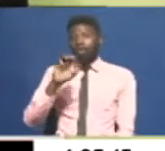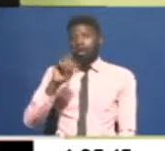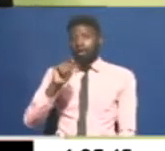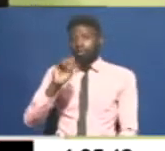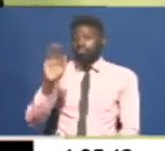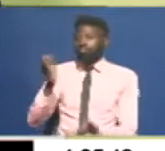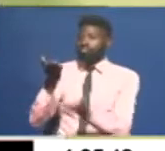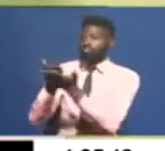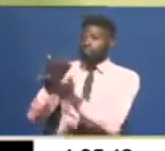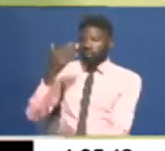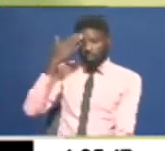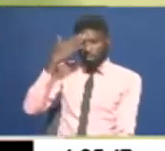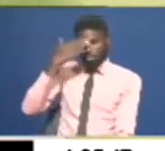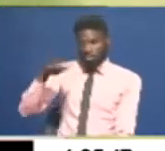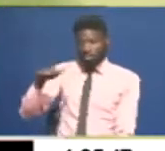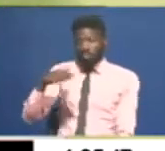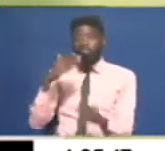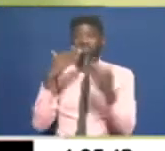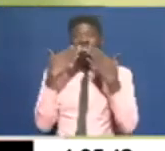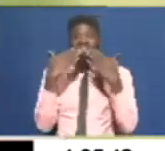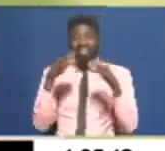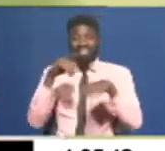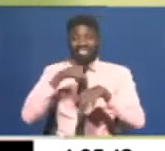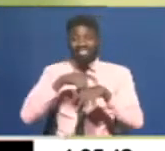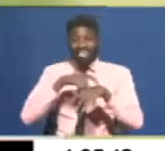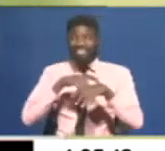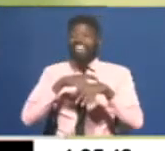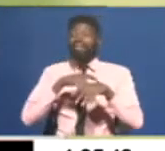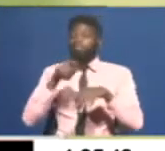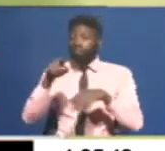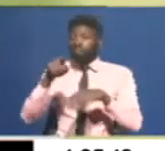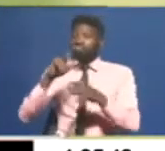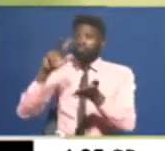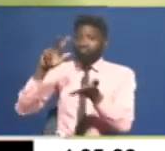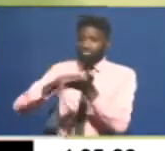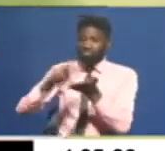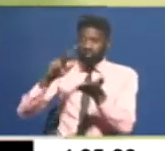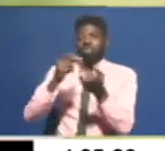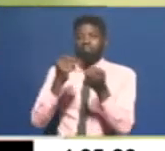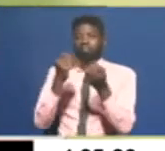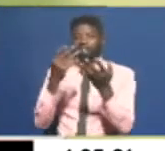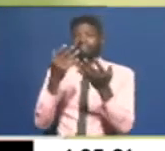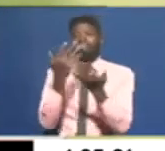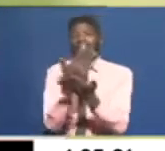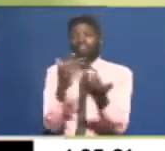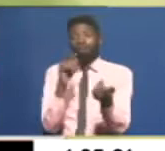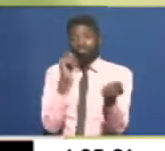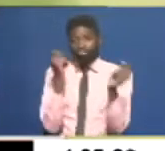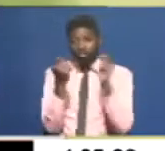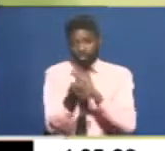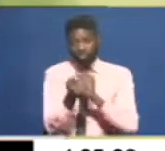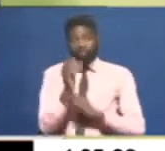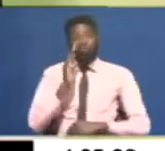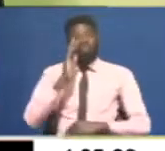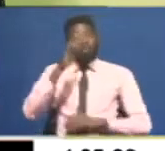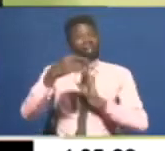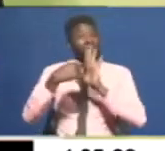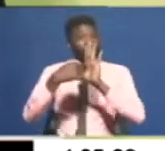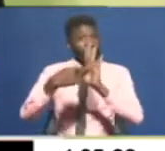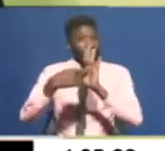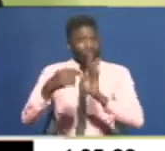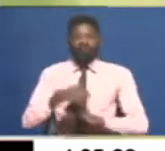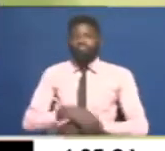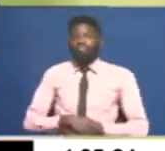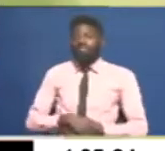Once concluded, a lot of things are going to change. For example, the role of the county